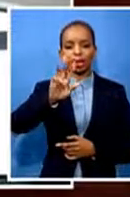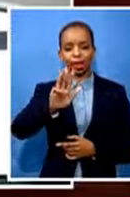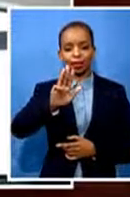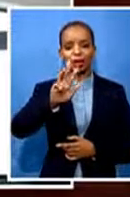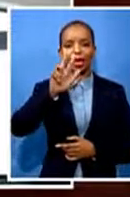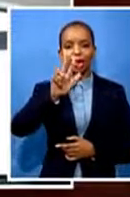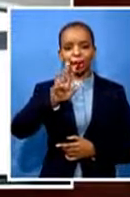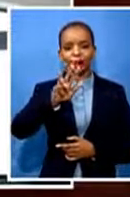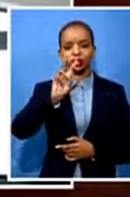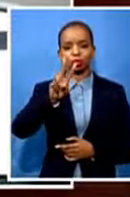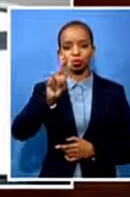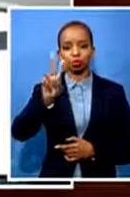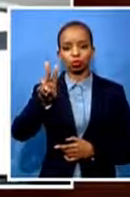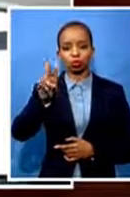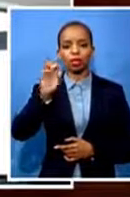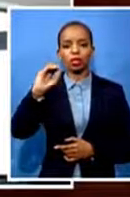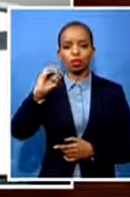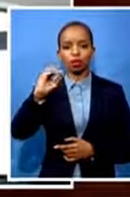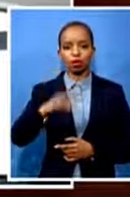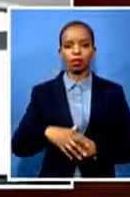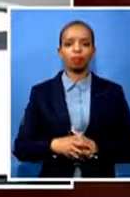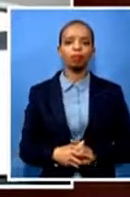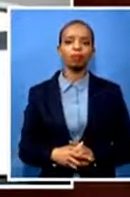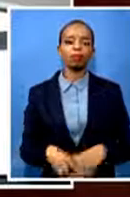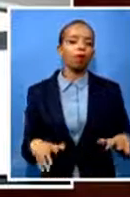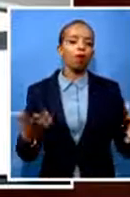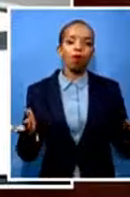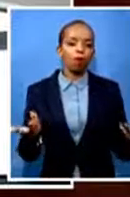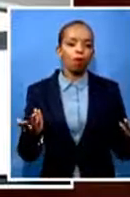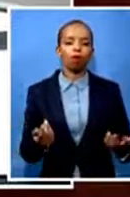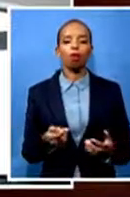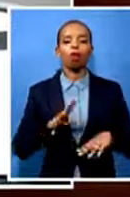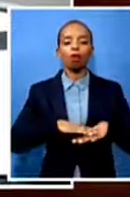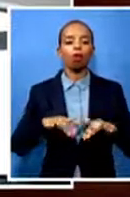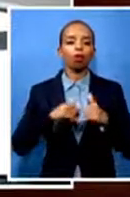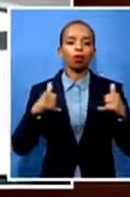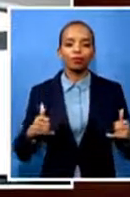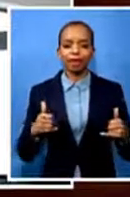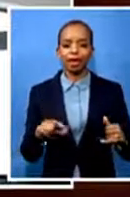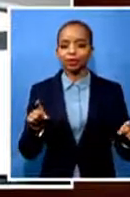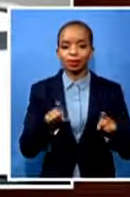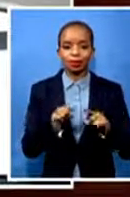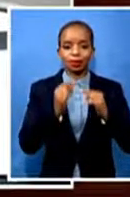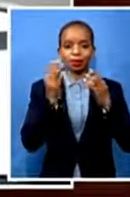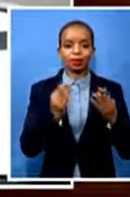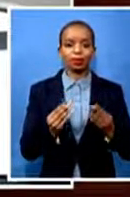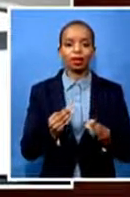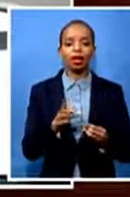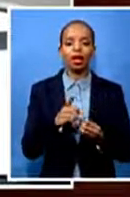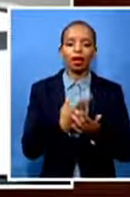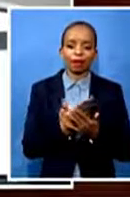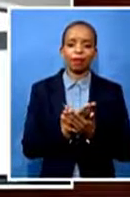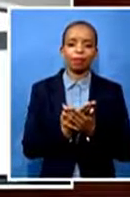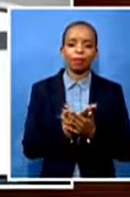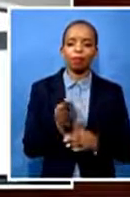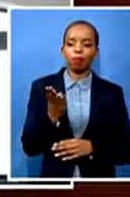072-819-8220. Or, of course, online submissions forms are available on our website, where basically